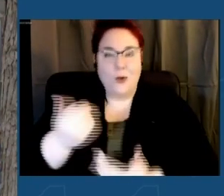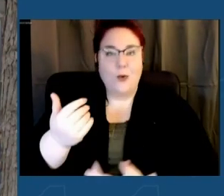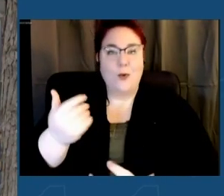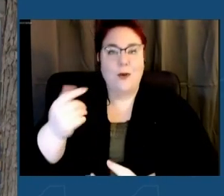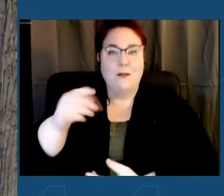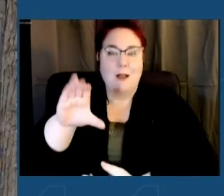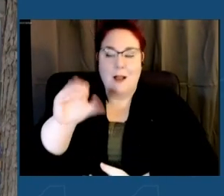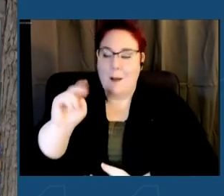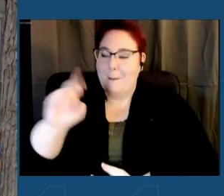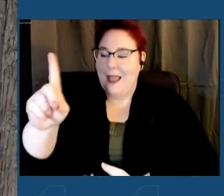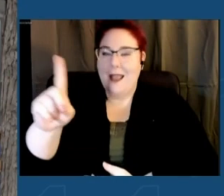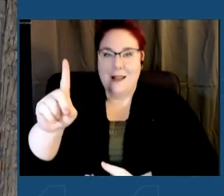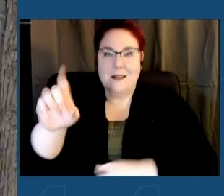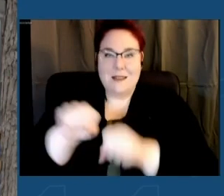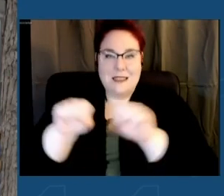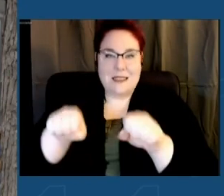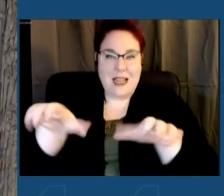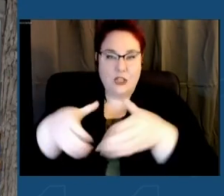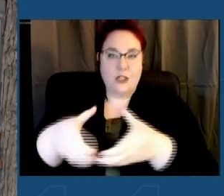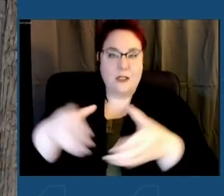sky lobbies of the buildings.